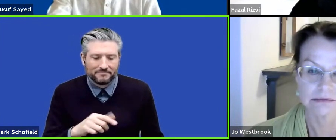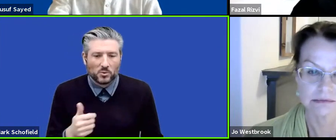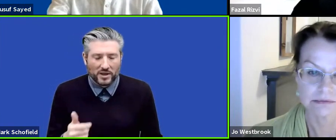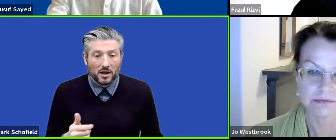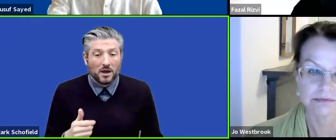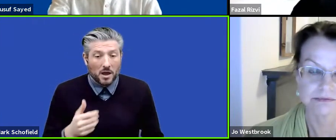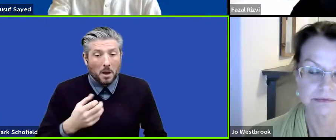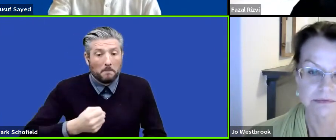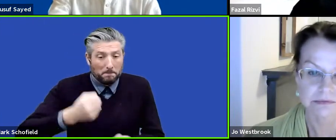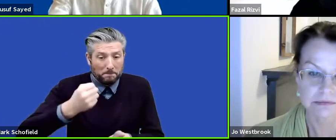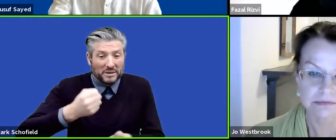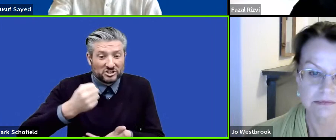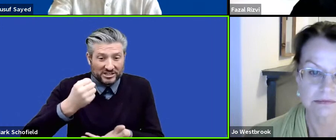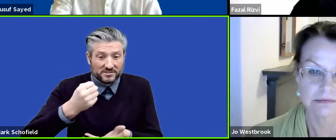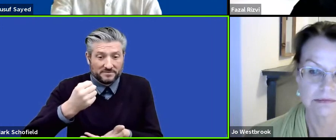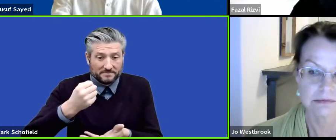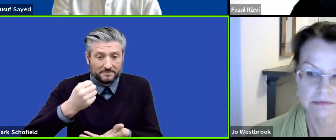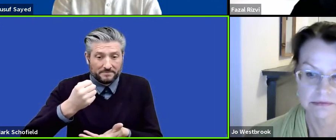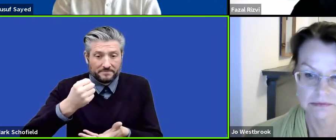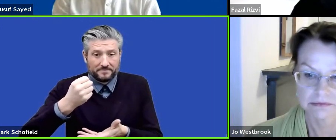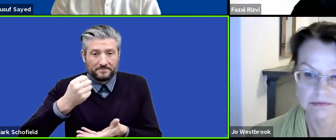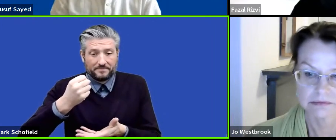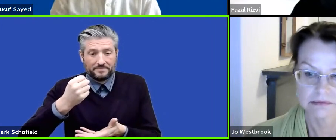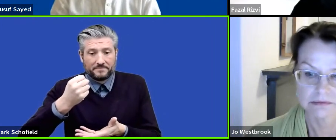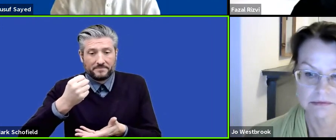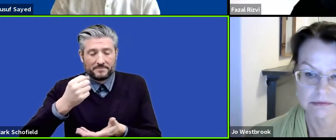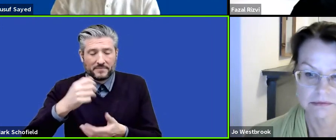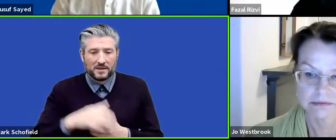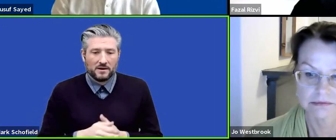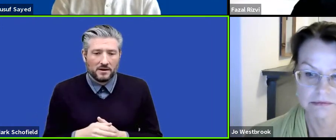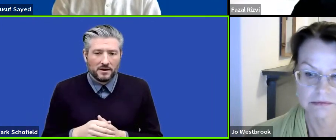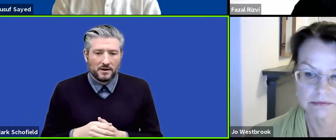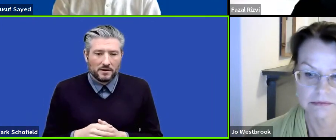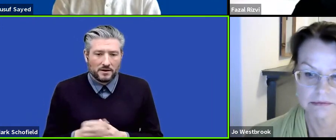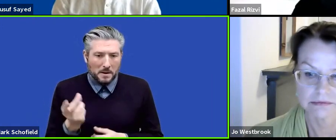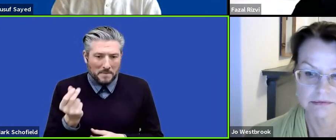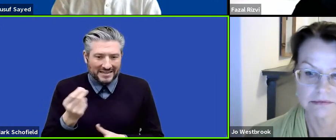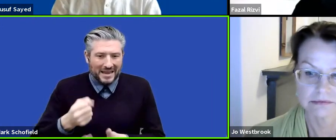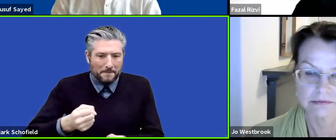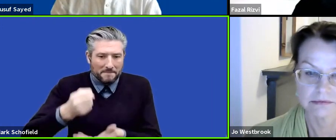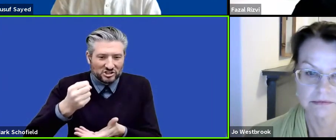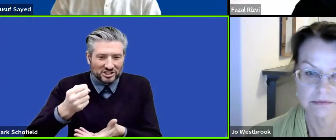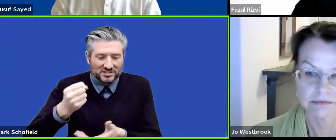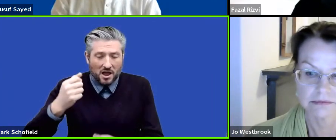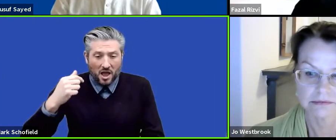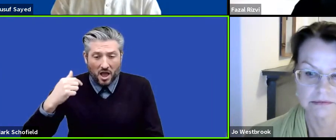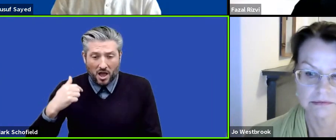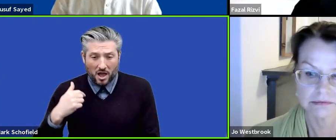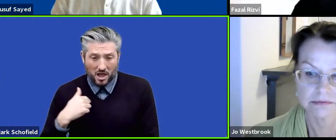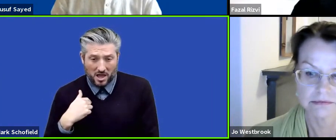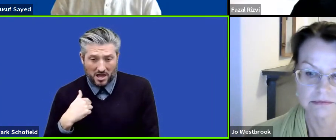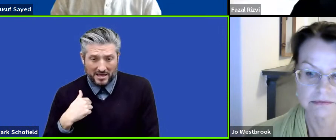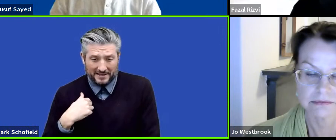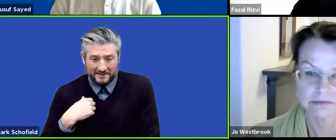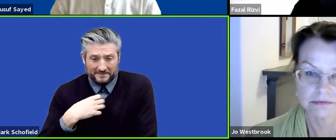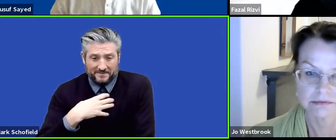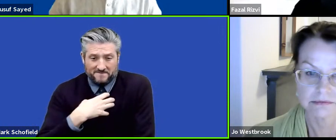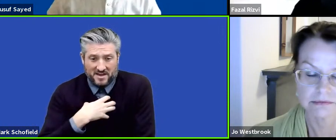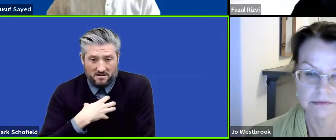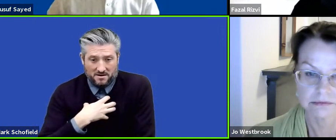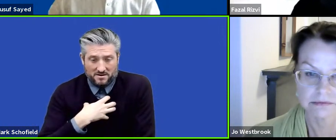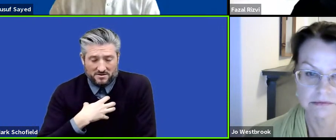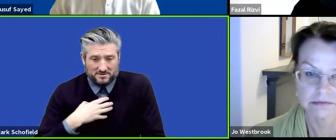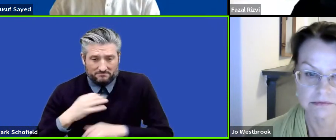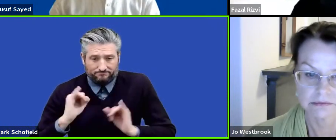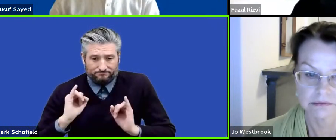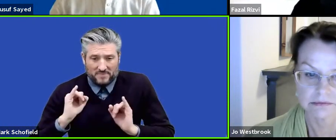finances that will be required. I fear a great austerity era coming again, if it has